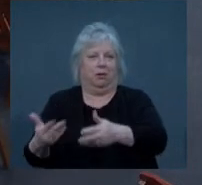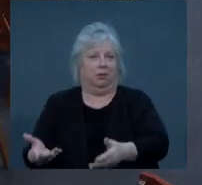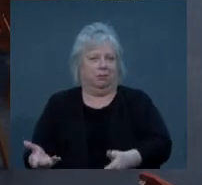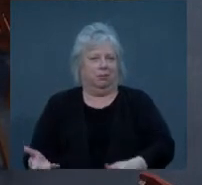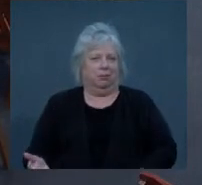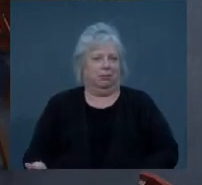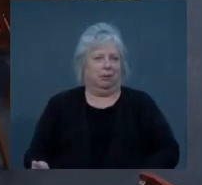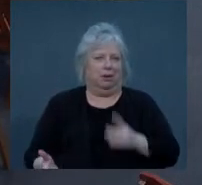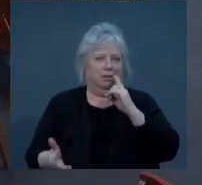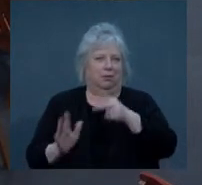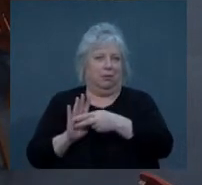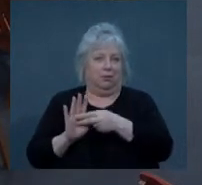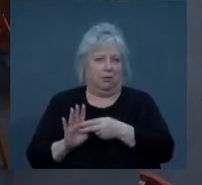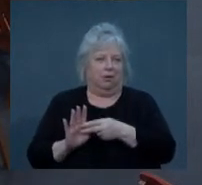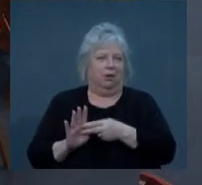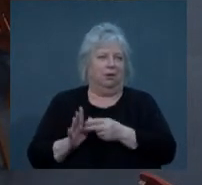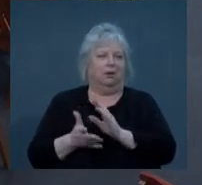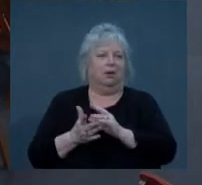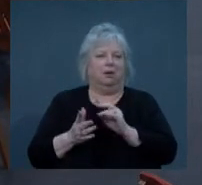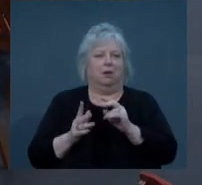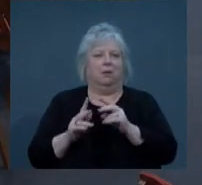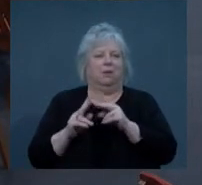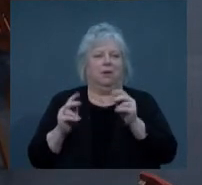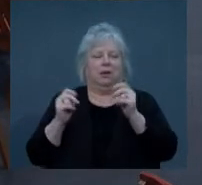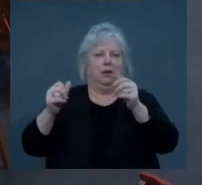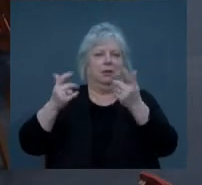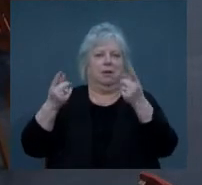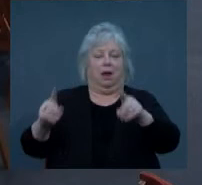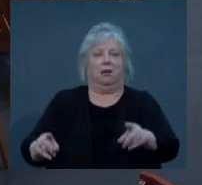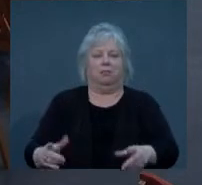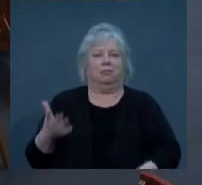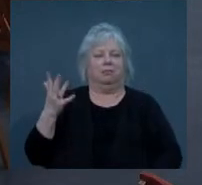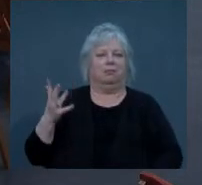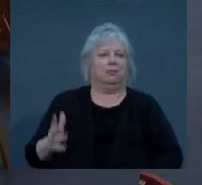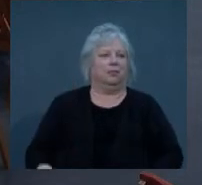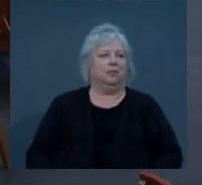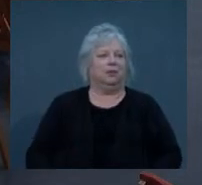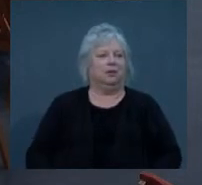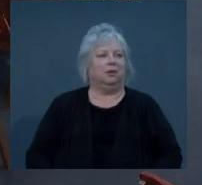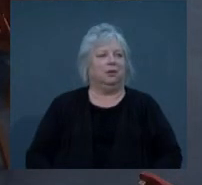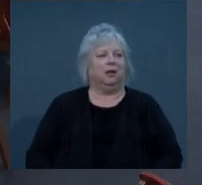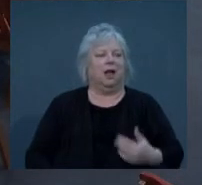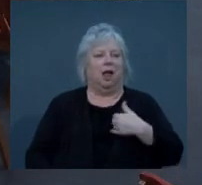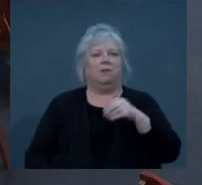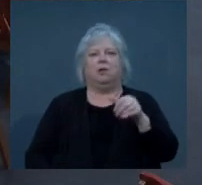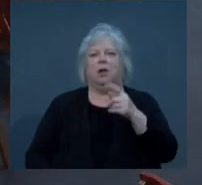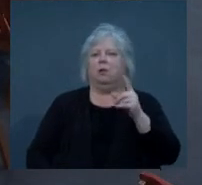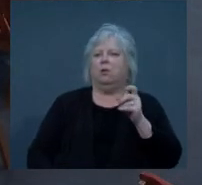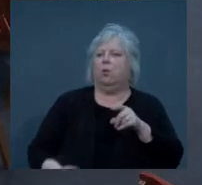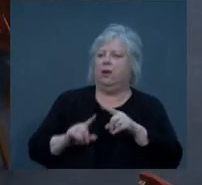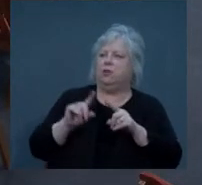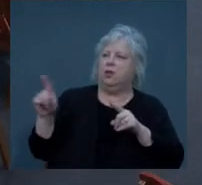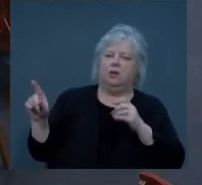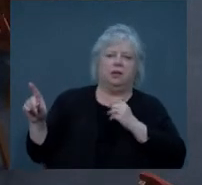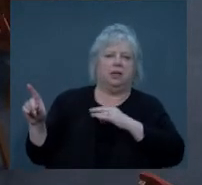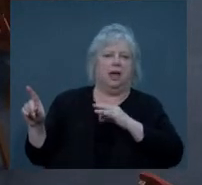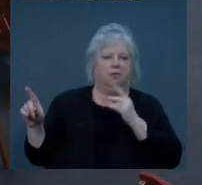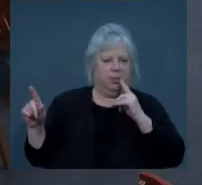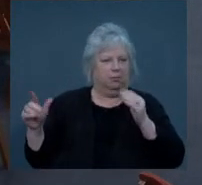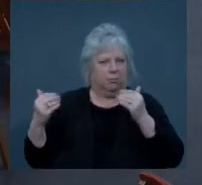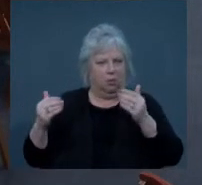zoning. It was very sudden. I have another question for staff, but go ahead,